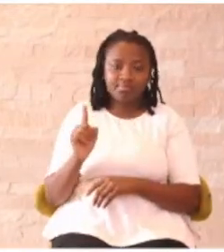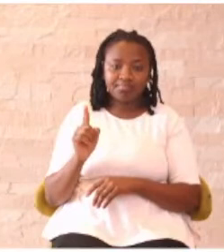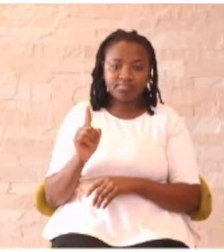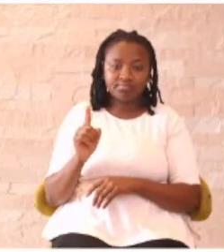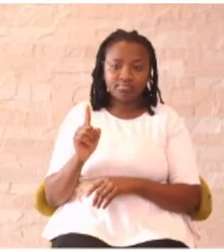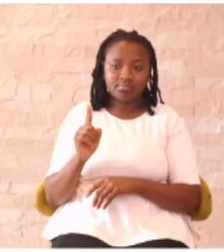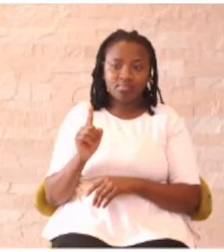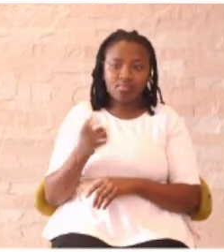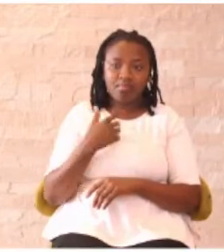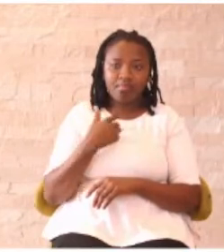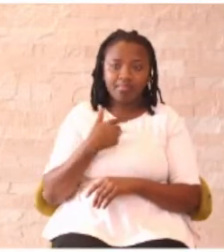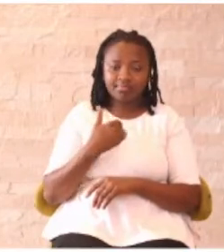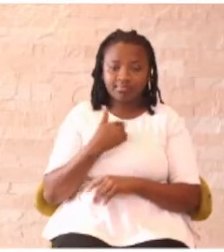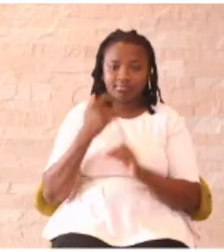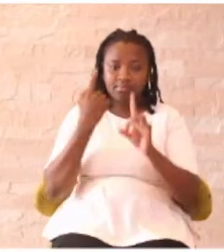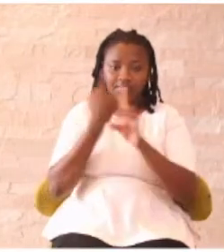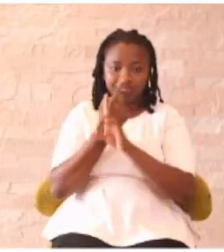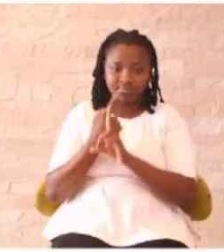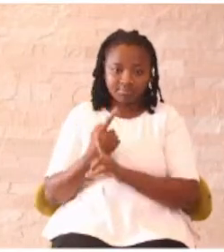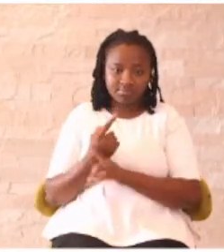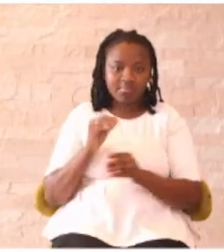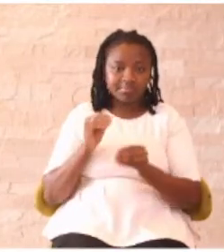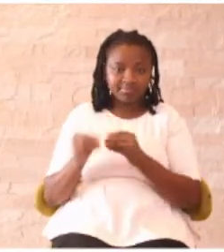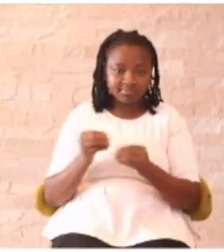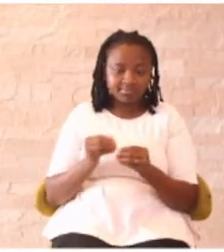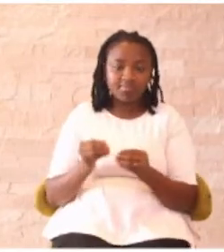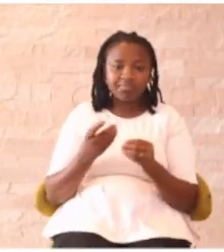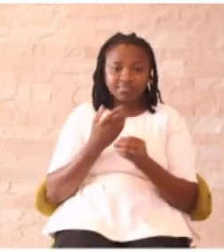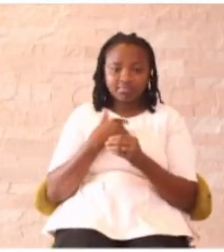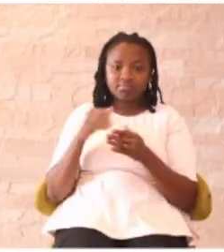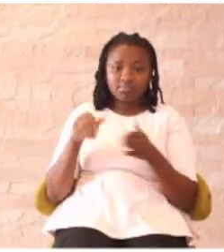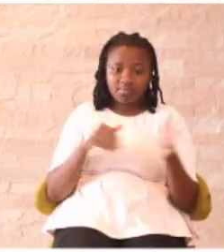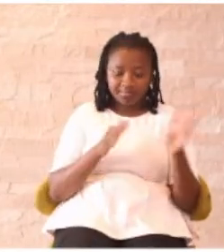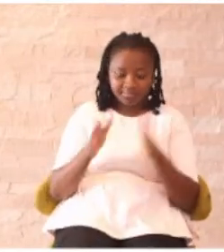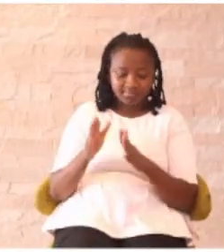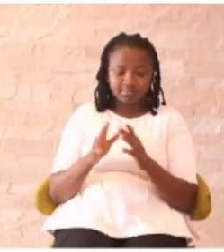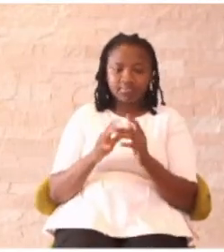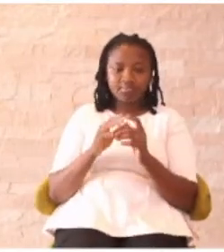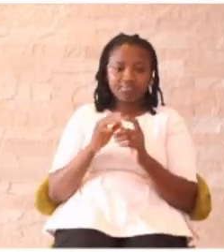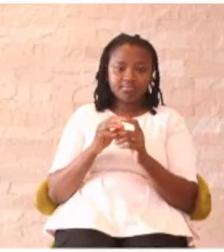differently so that they can get priority in their